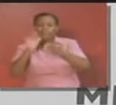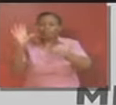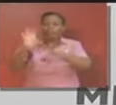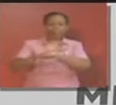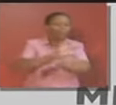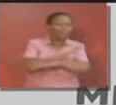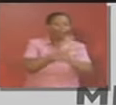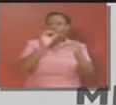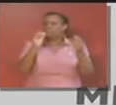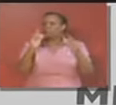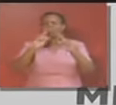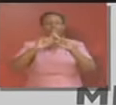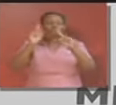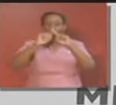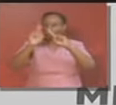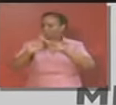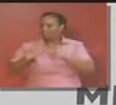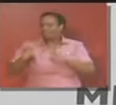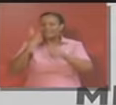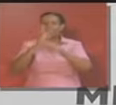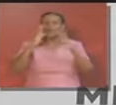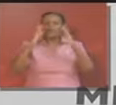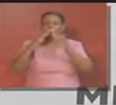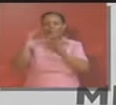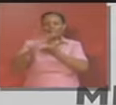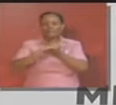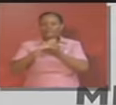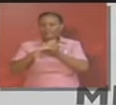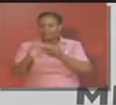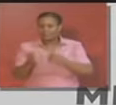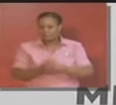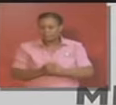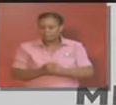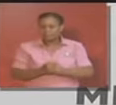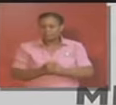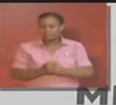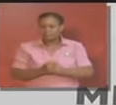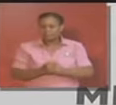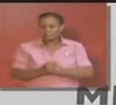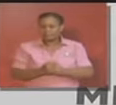their education in. Please remember all of these new normal